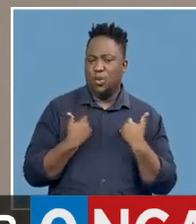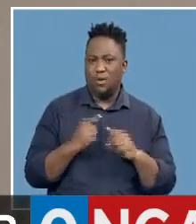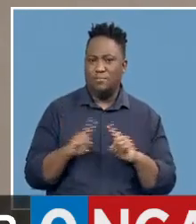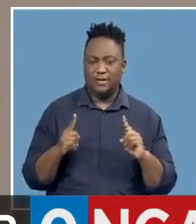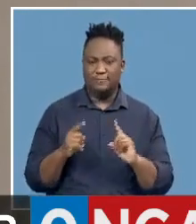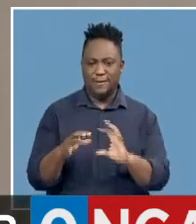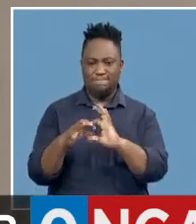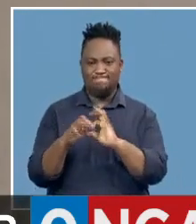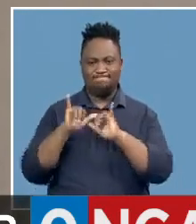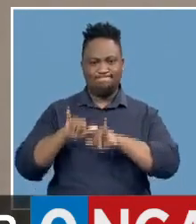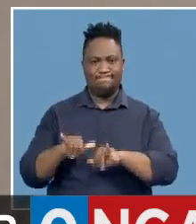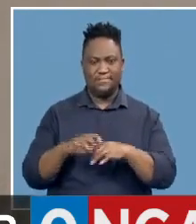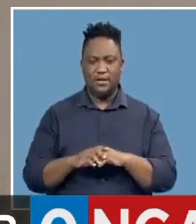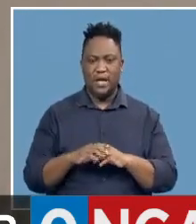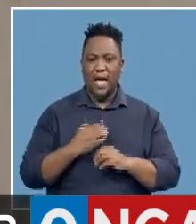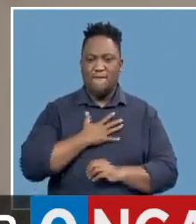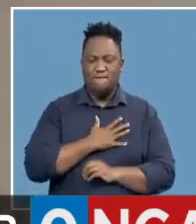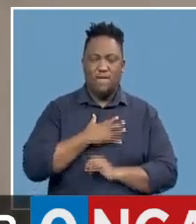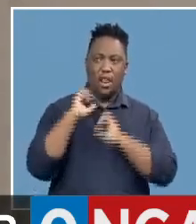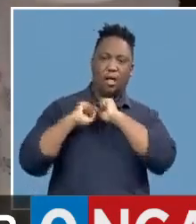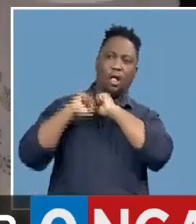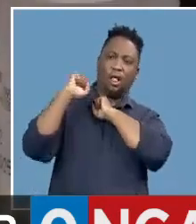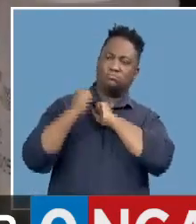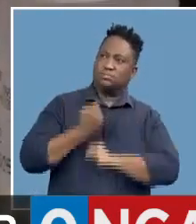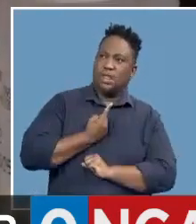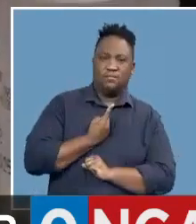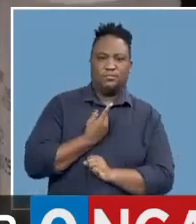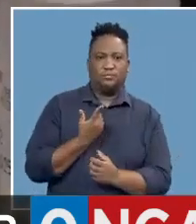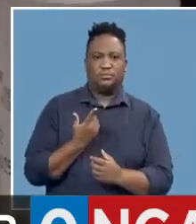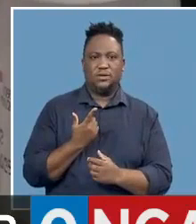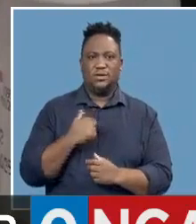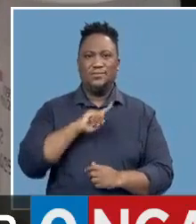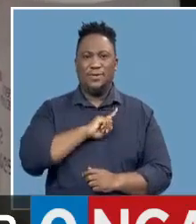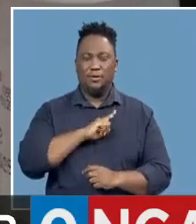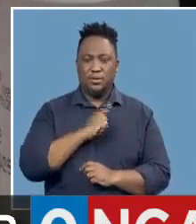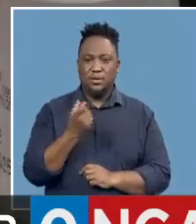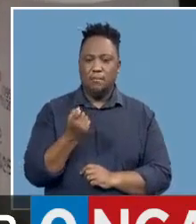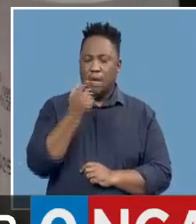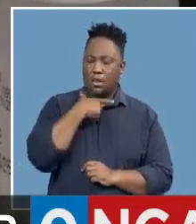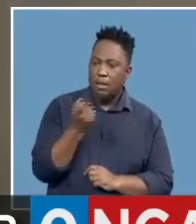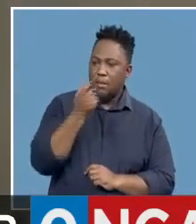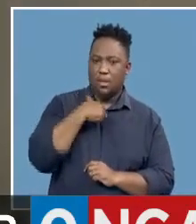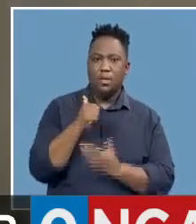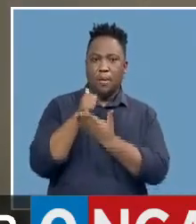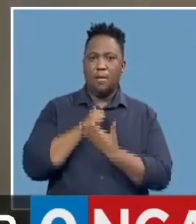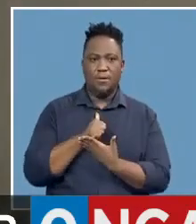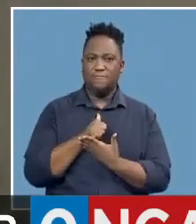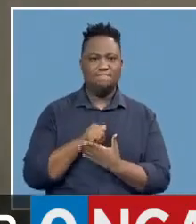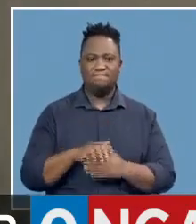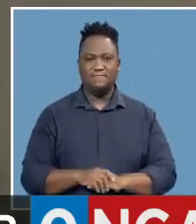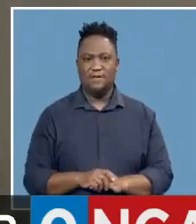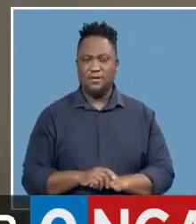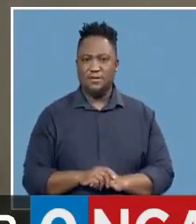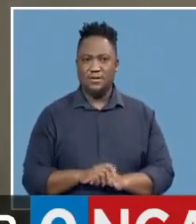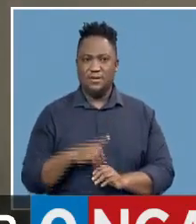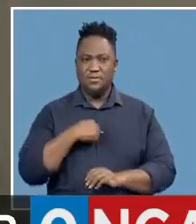home. I even feel like committing suicide because the medication is not helping me anymore and I don't even want